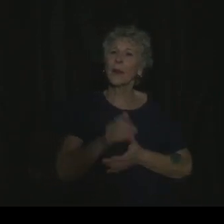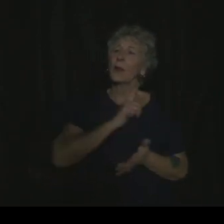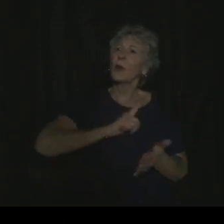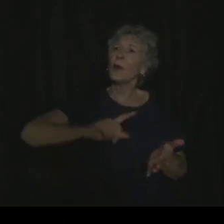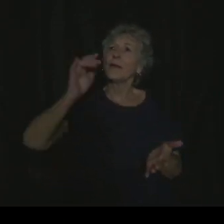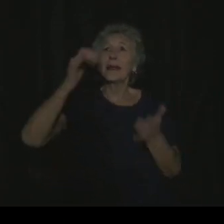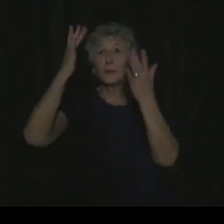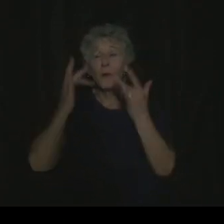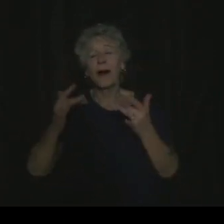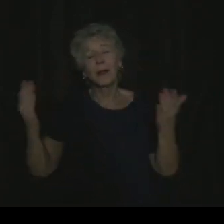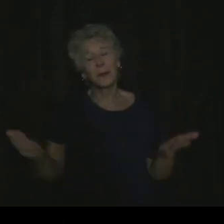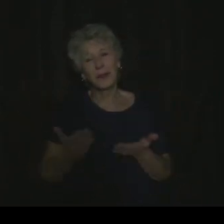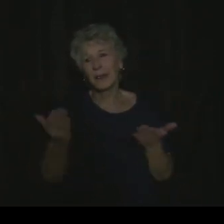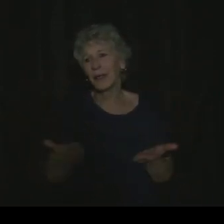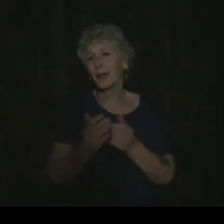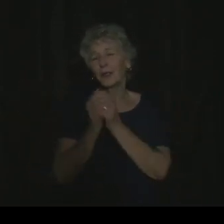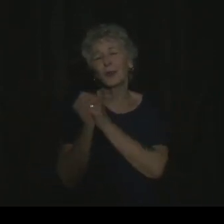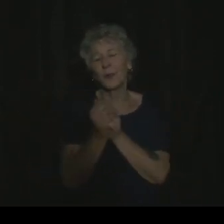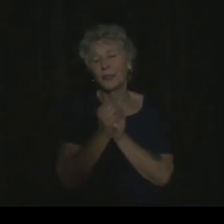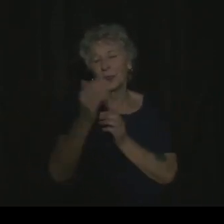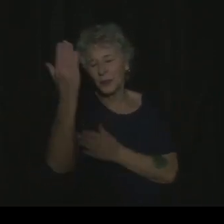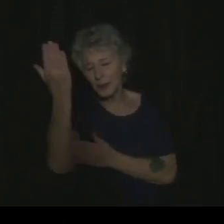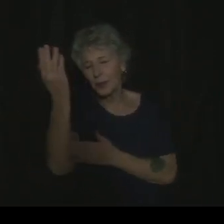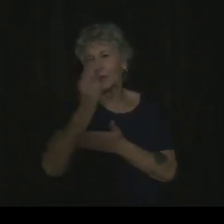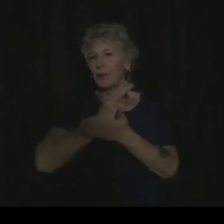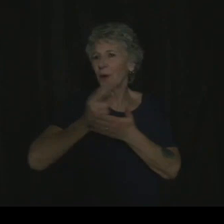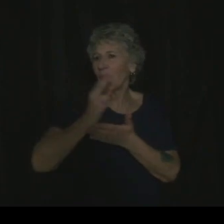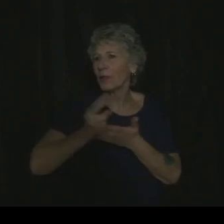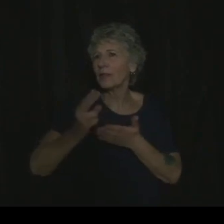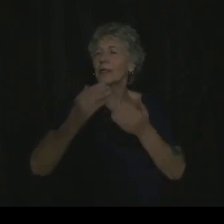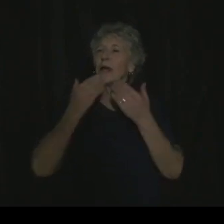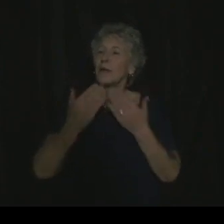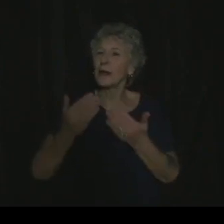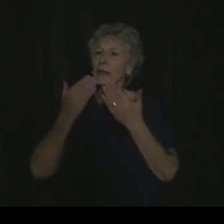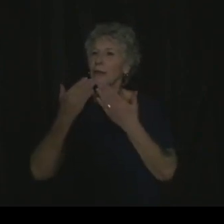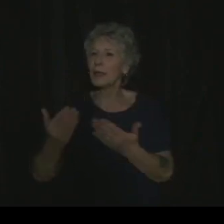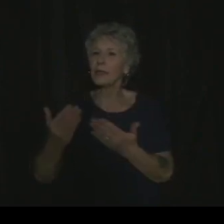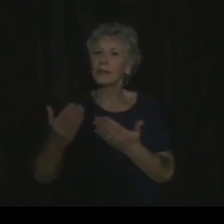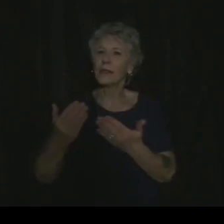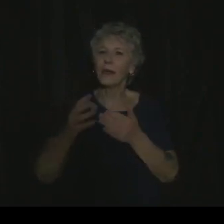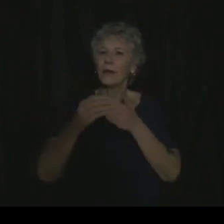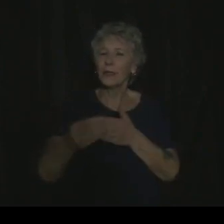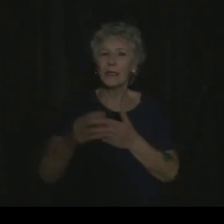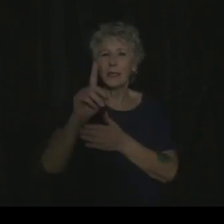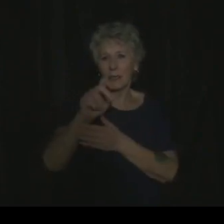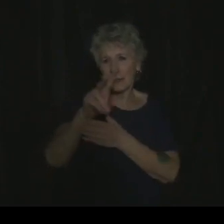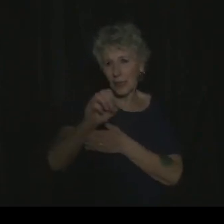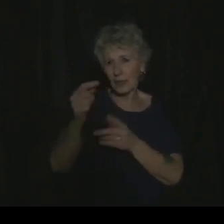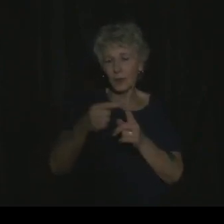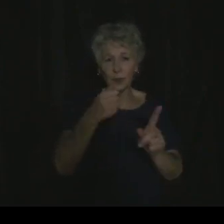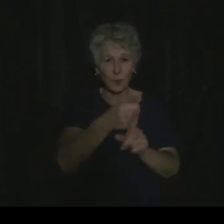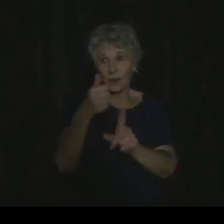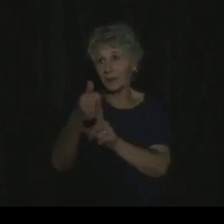Hi, we are here this morning to worship you and your holiness. We thank you so much for leading Dave Milne to yourself so many